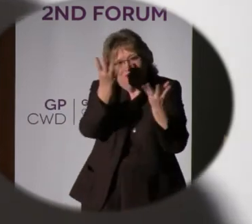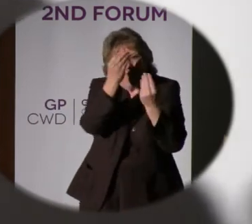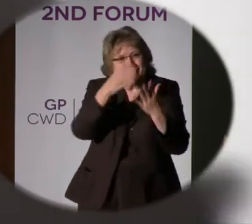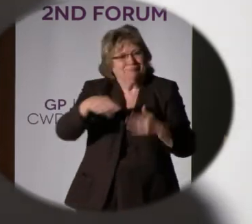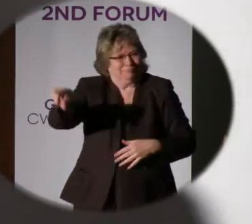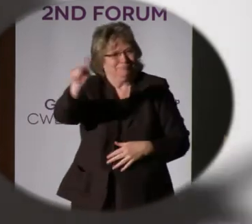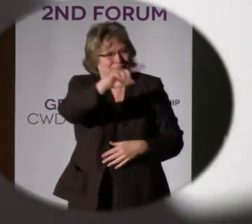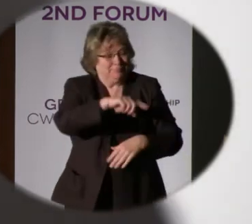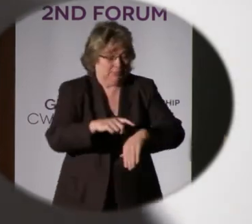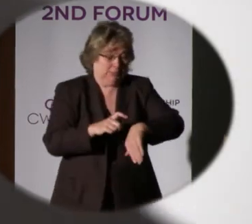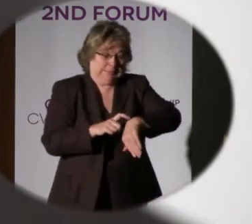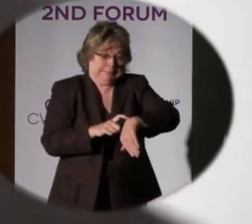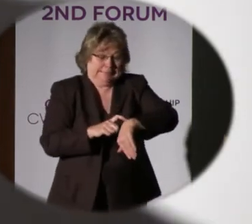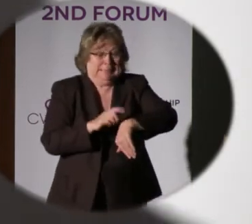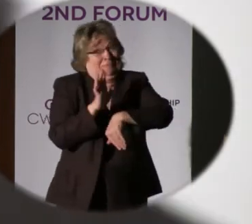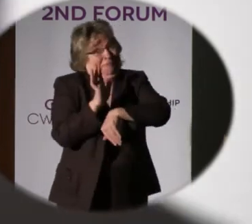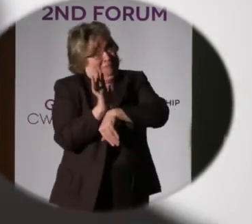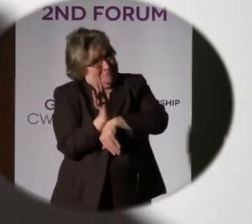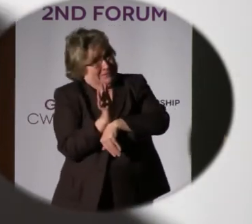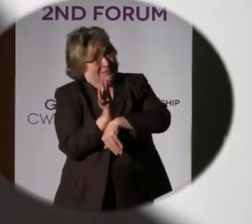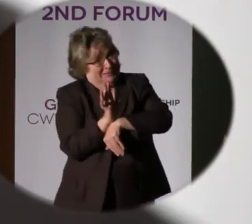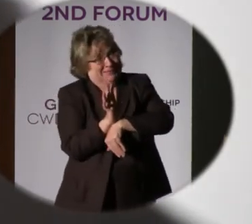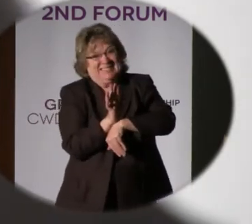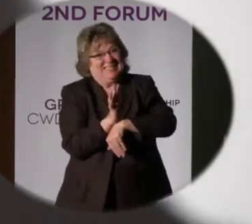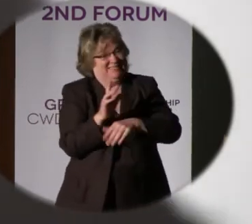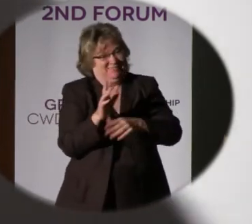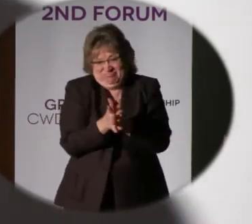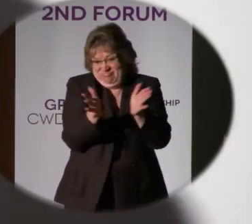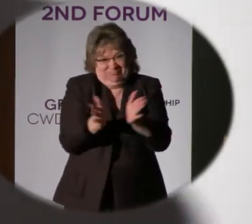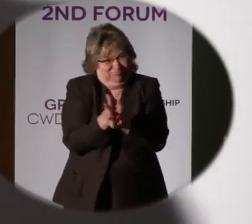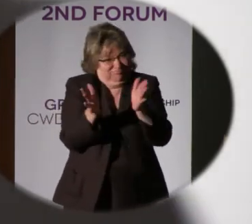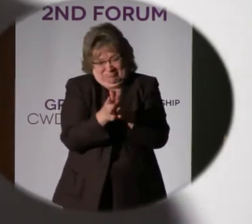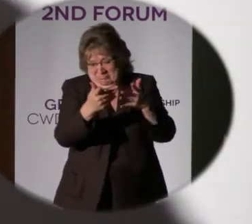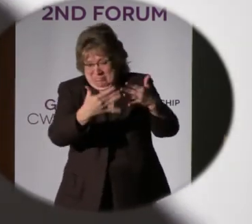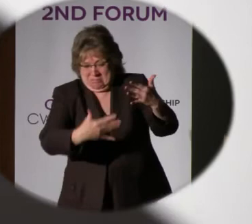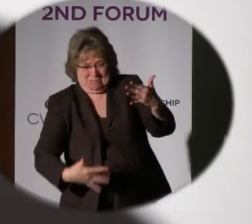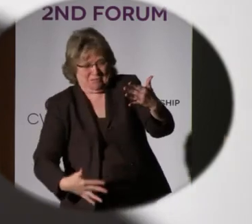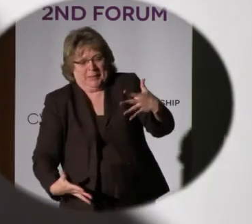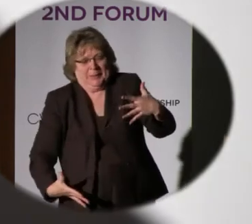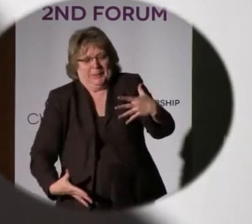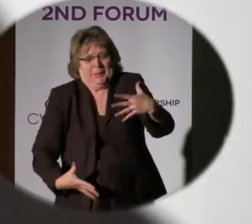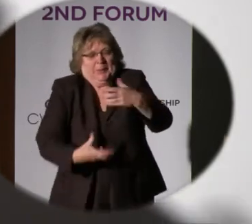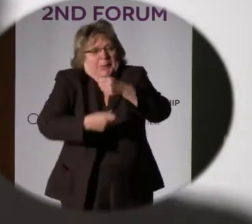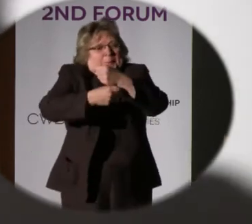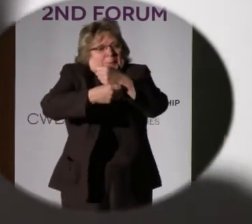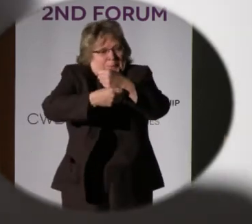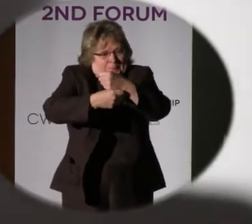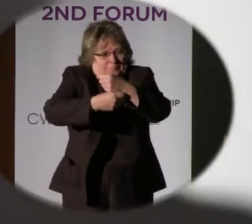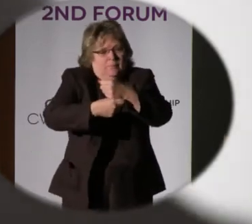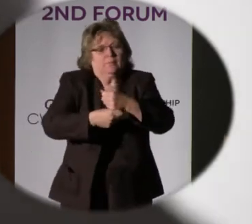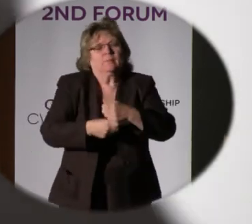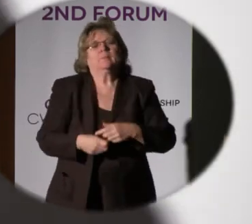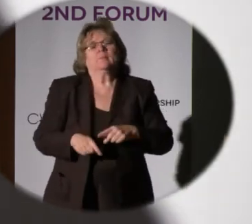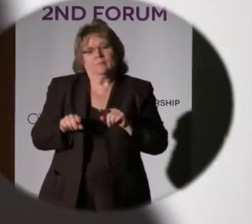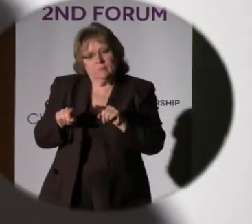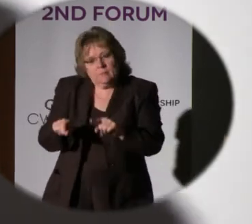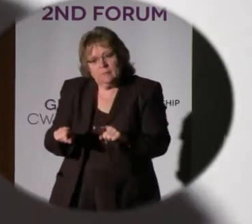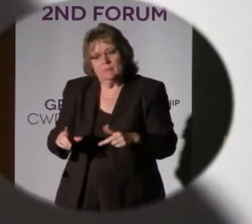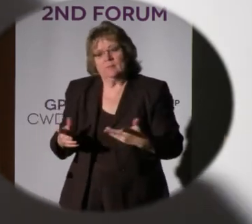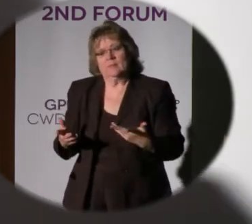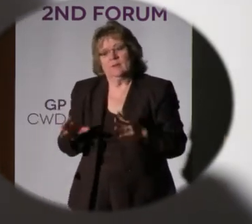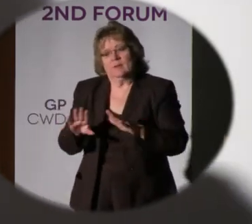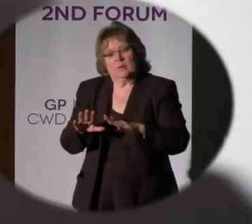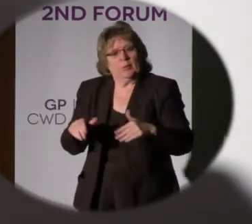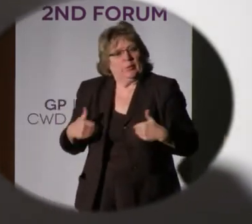present very briefly our efforts to promote the participation of young children and youth in Rwanda through